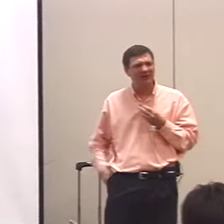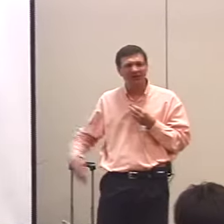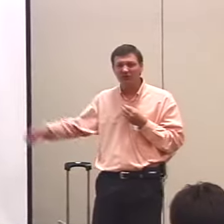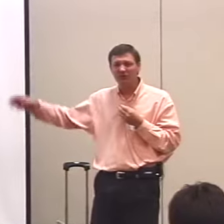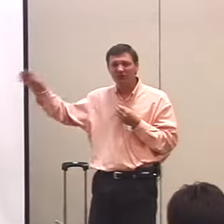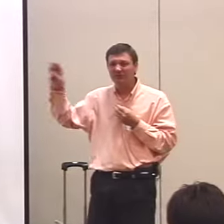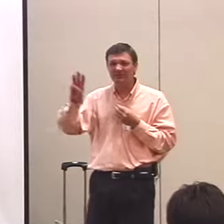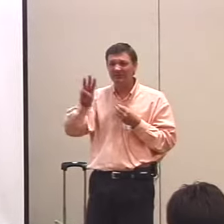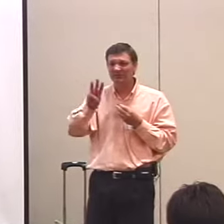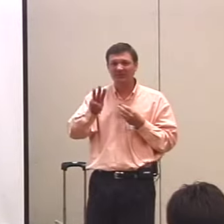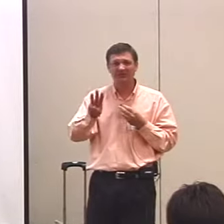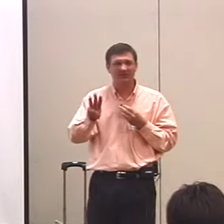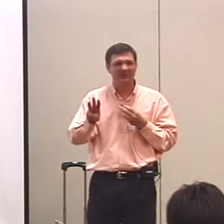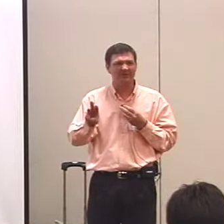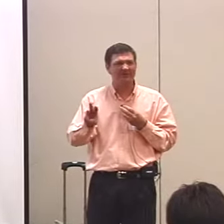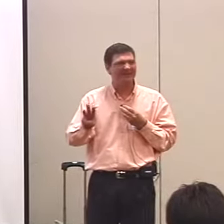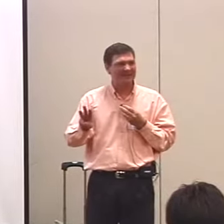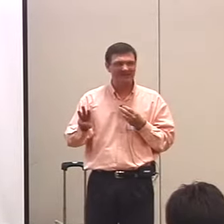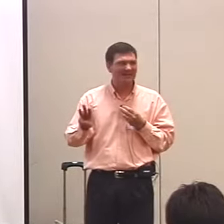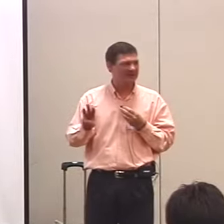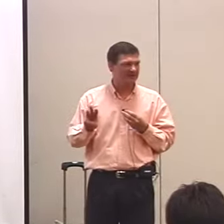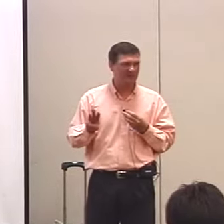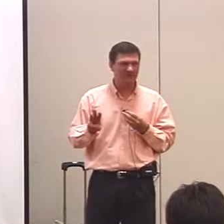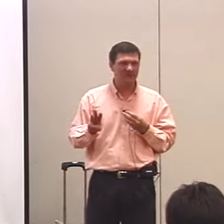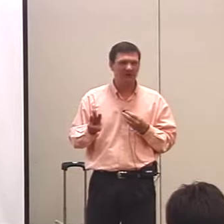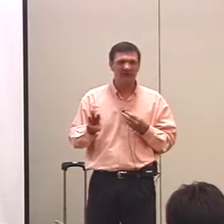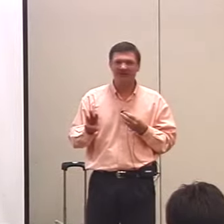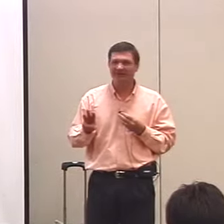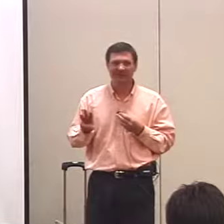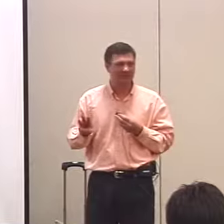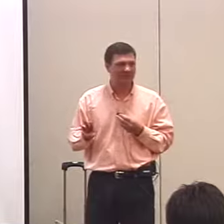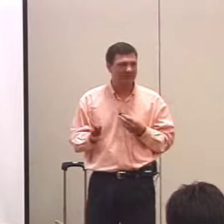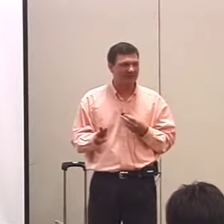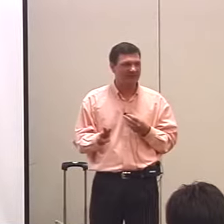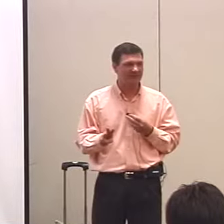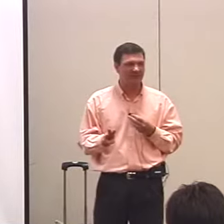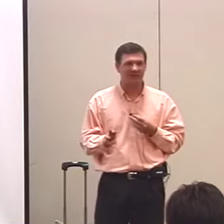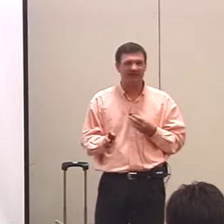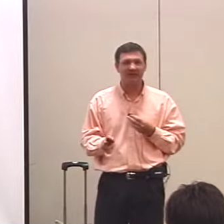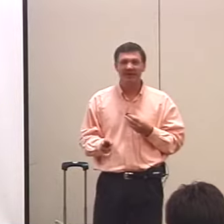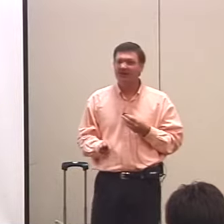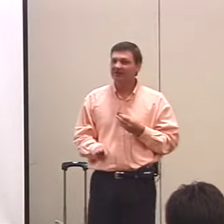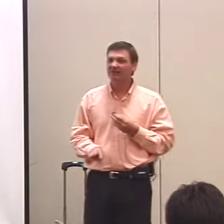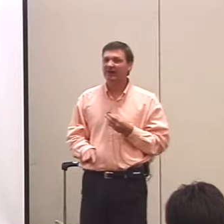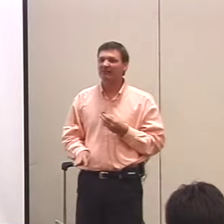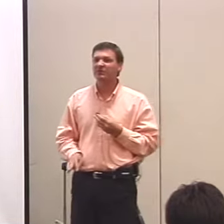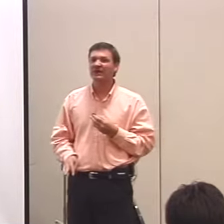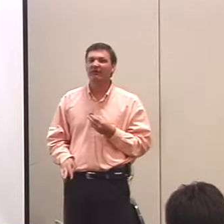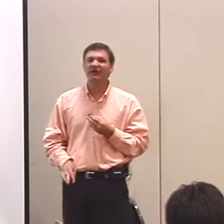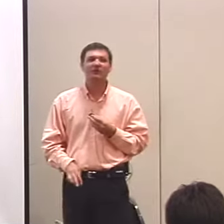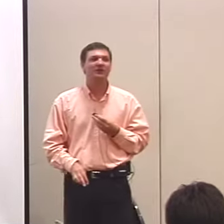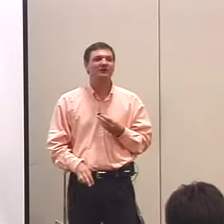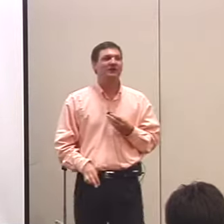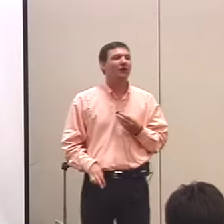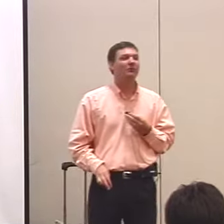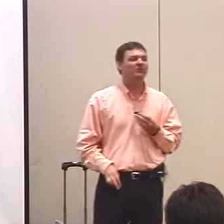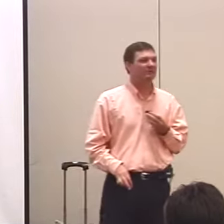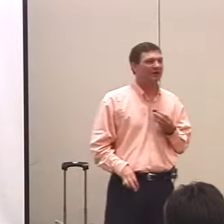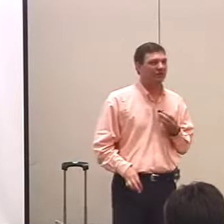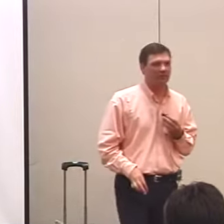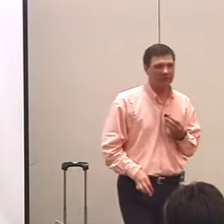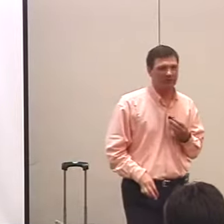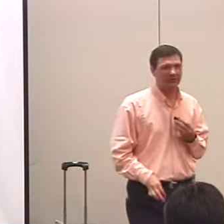this? Now, all you've heard me tell are 3 stories. That's not enough for you to know exactly when this is going to happen. You could say, this happens whenever anyone